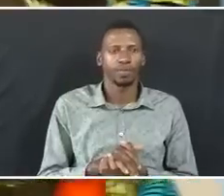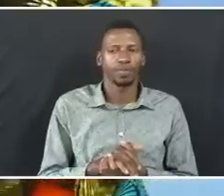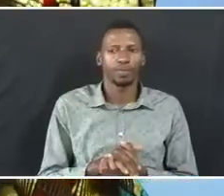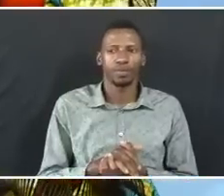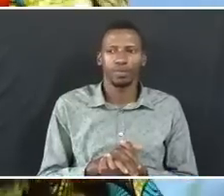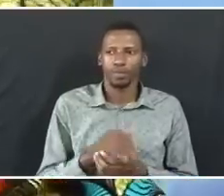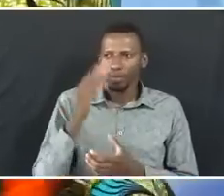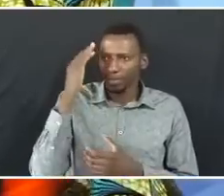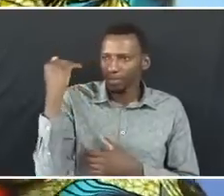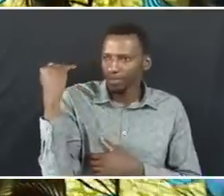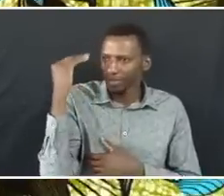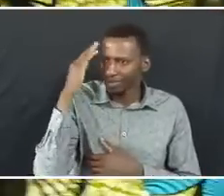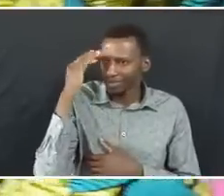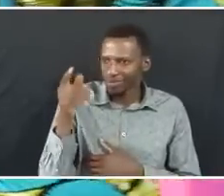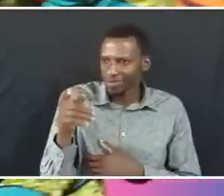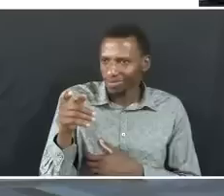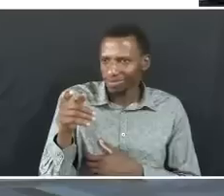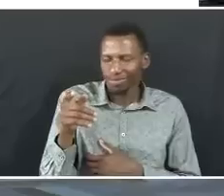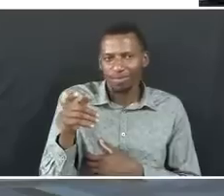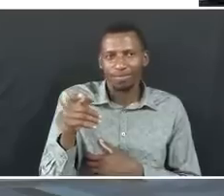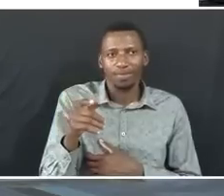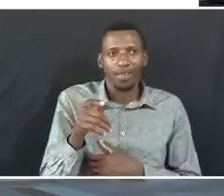They suffered serious